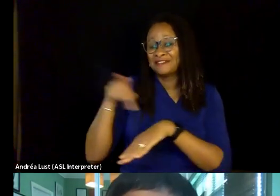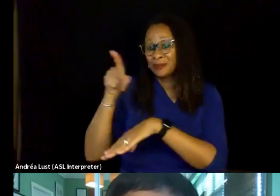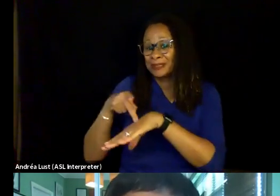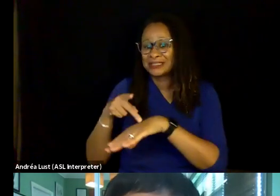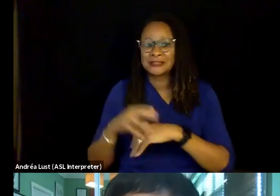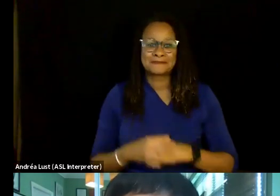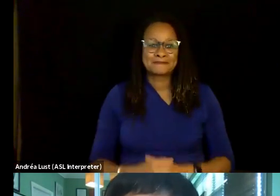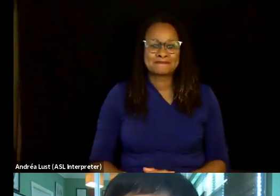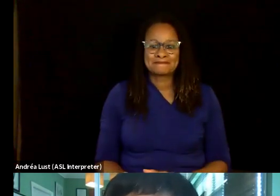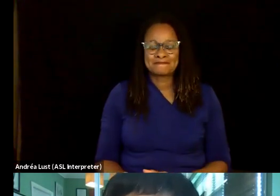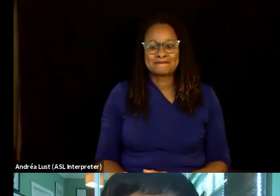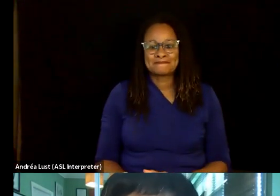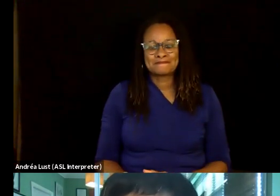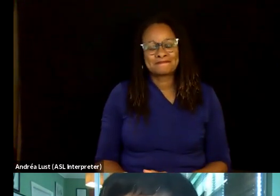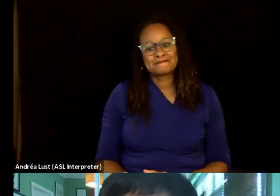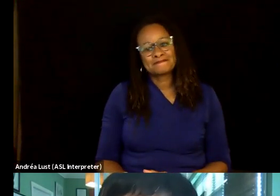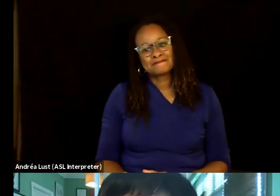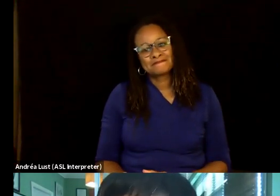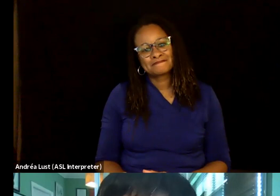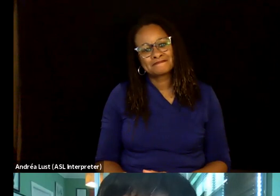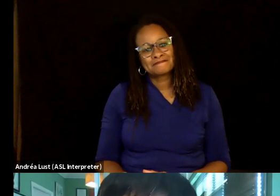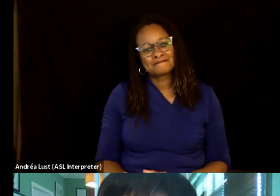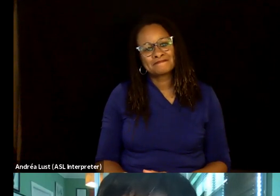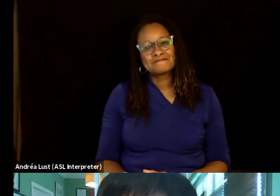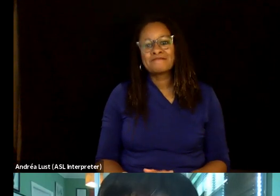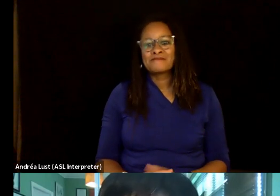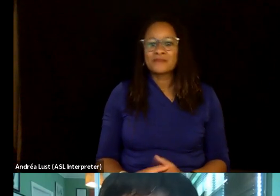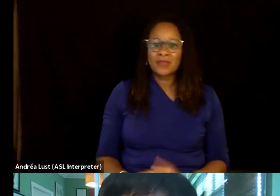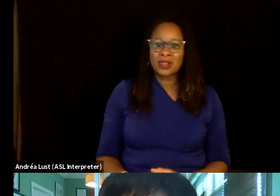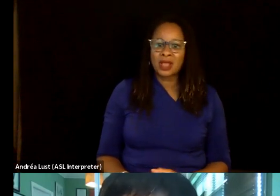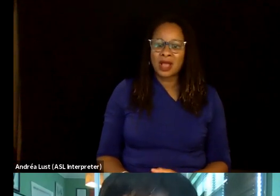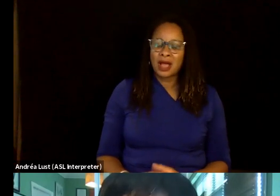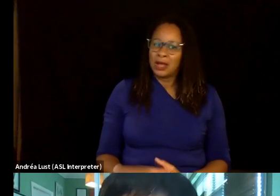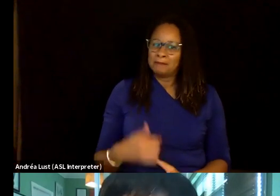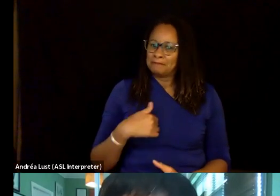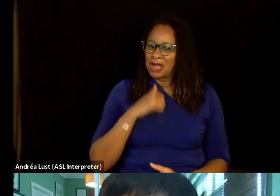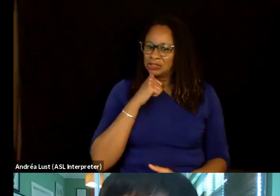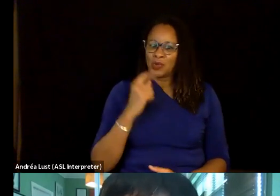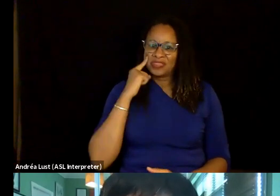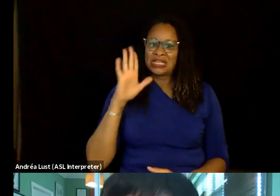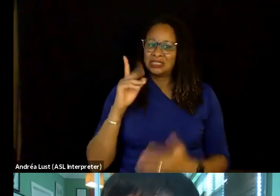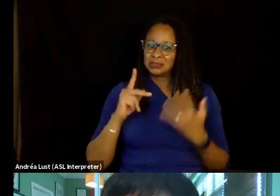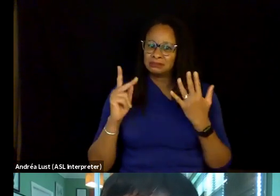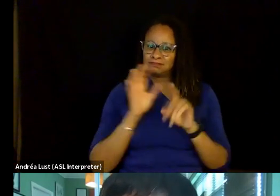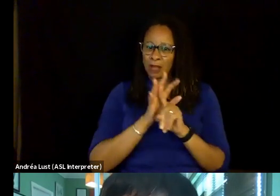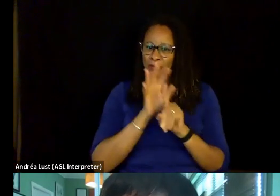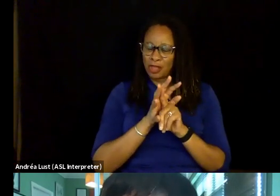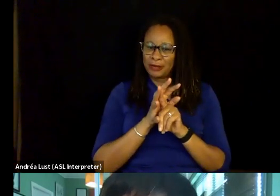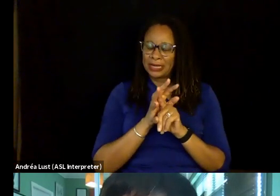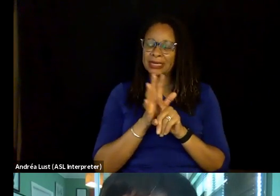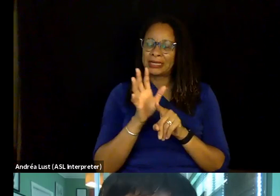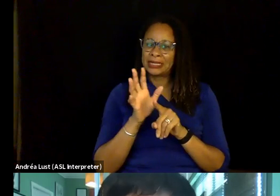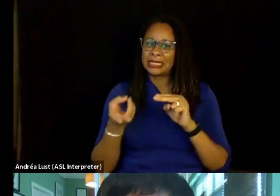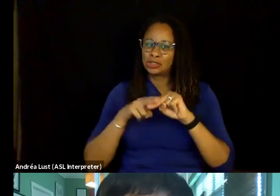What else is at play? So I don't think that his popularity continues to rise. I do think that statistical